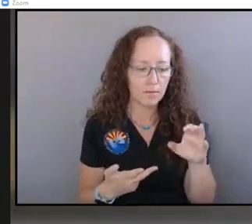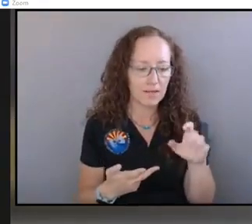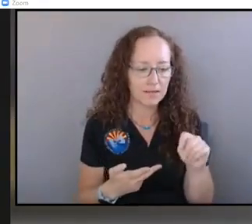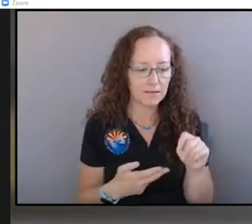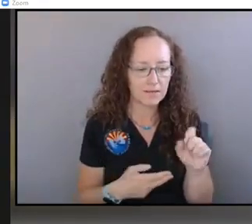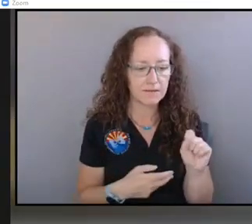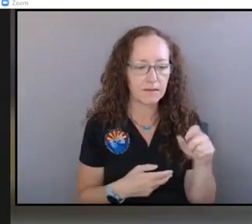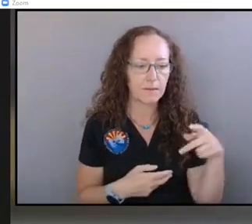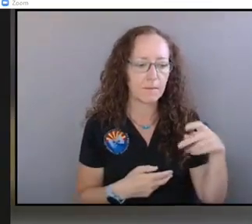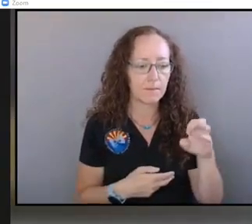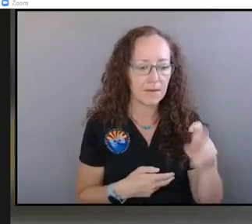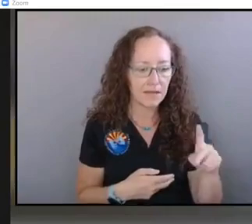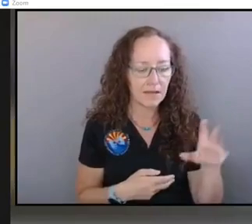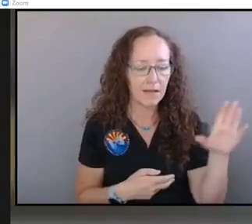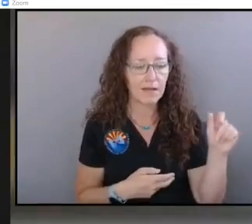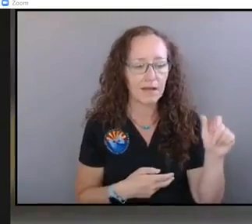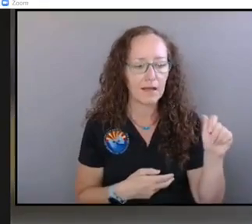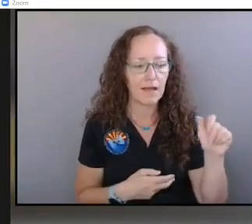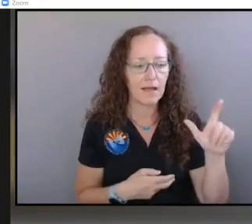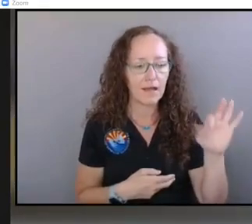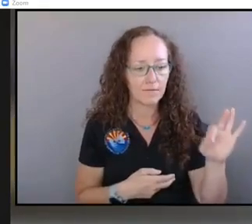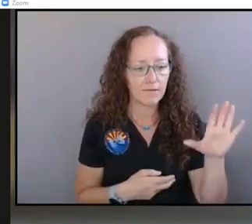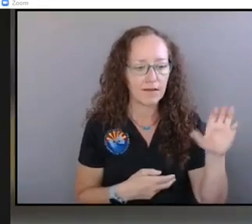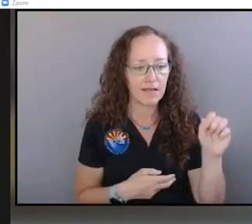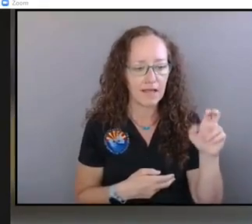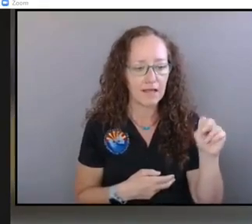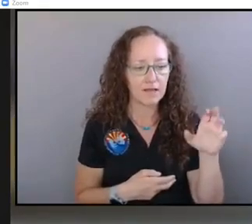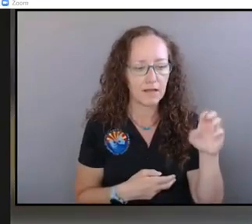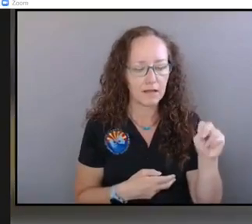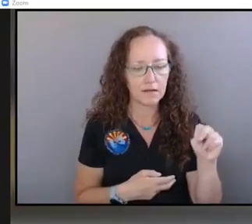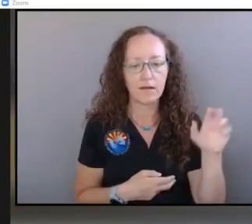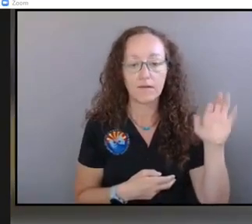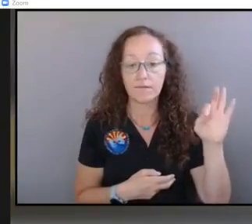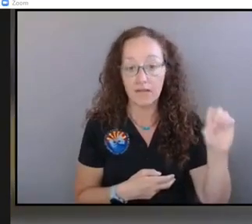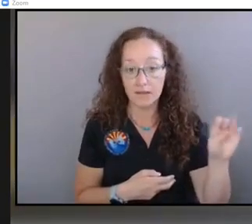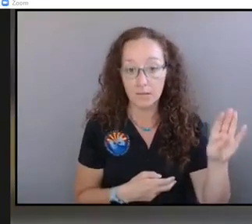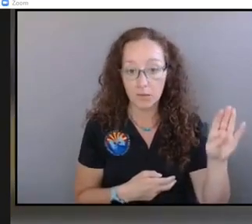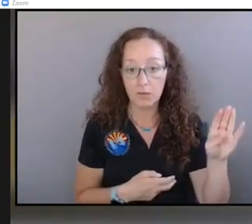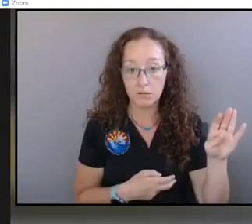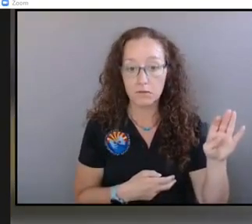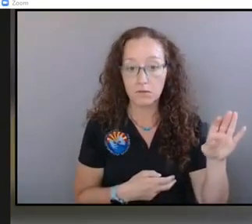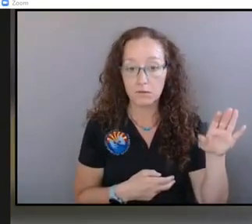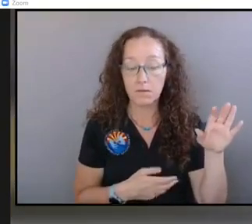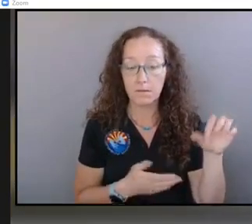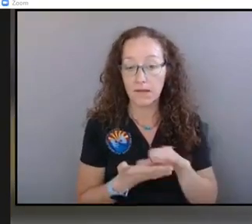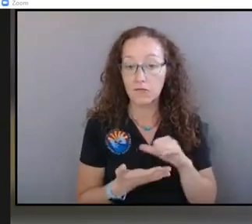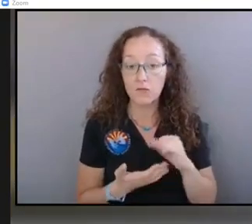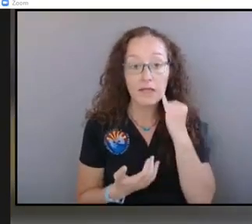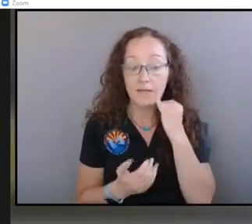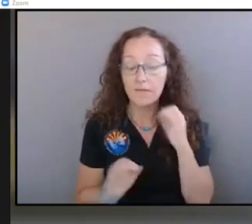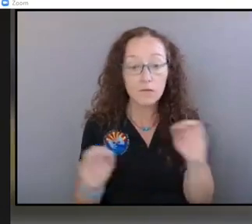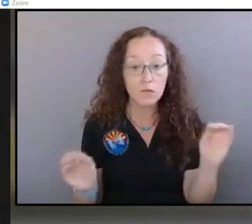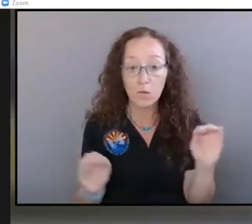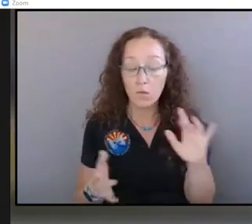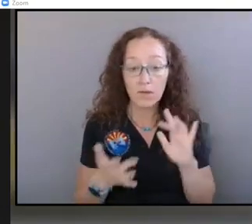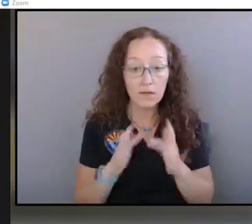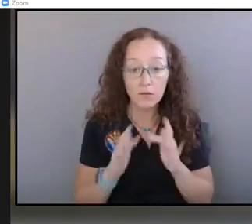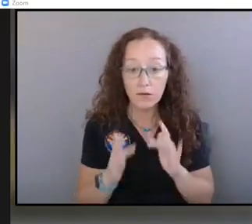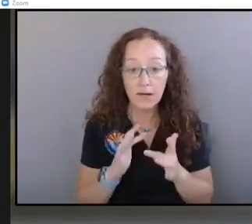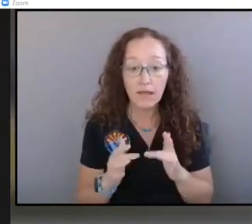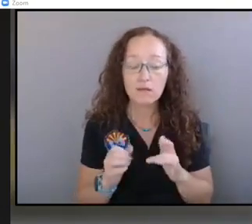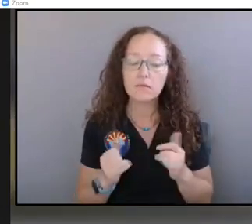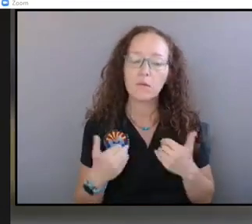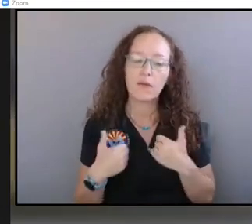have internet access, if you're trying to find out information, you can contact the phone number for the